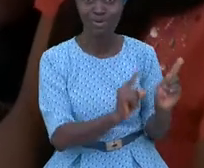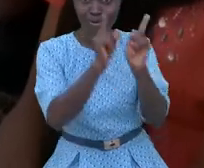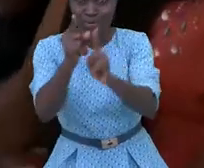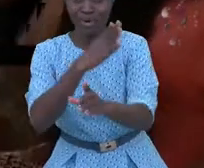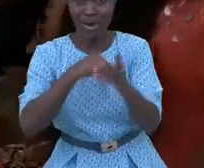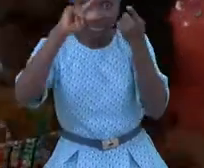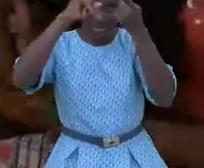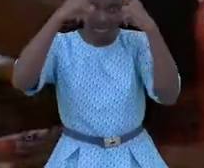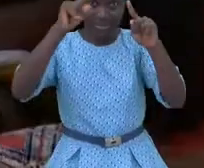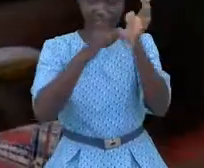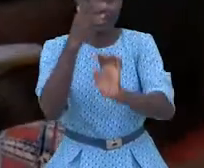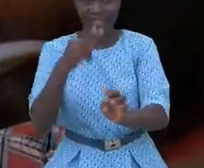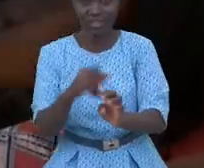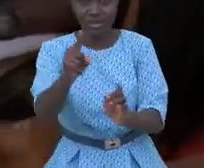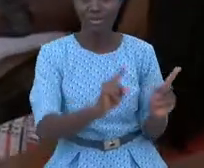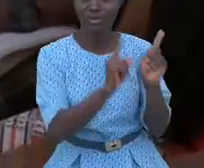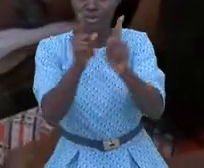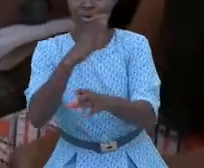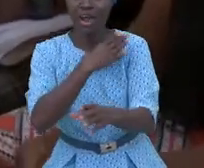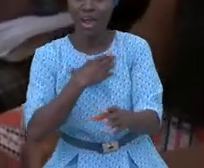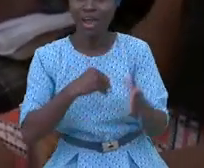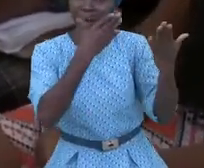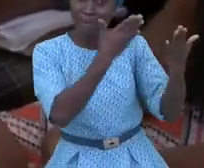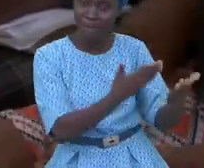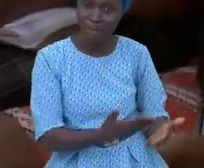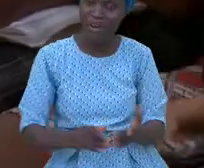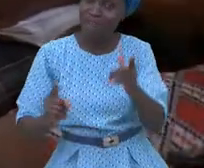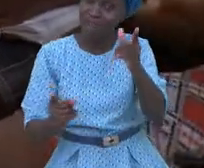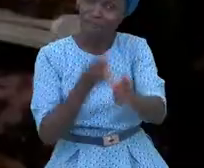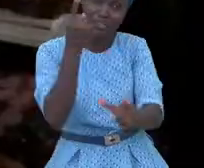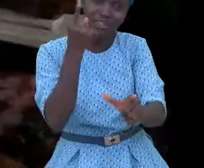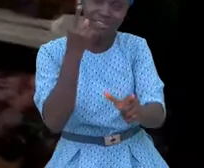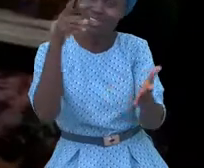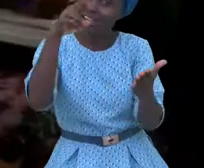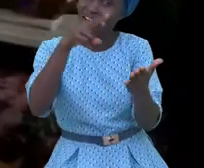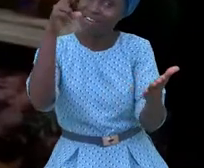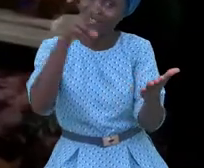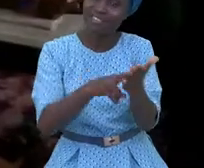succeed. Go and bring first class back home.